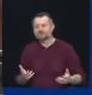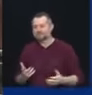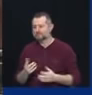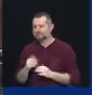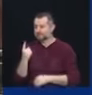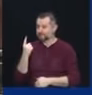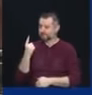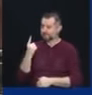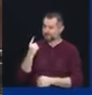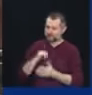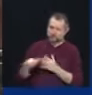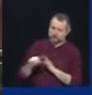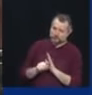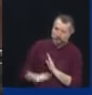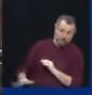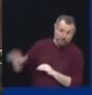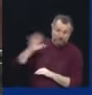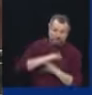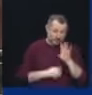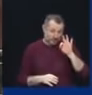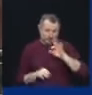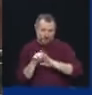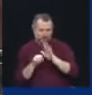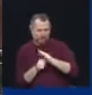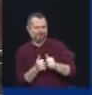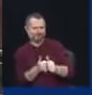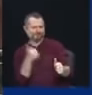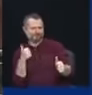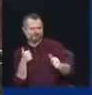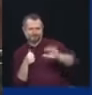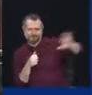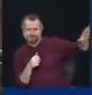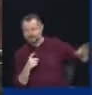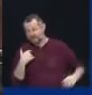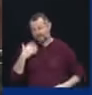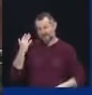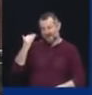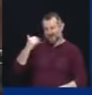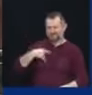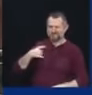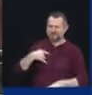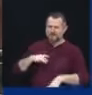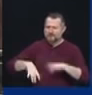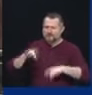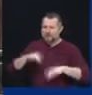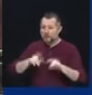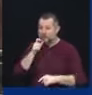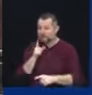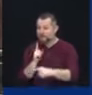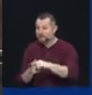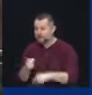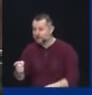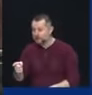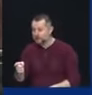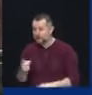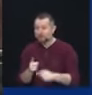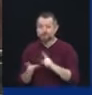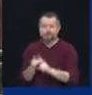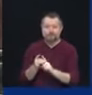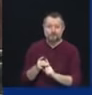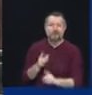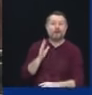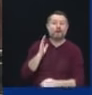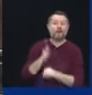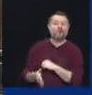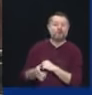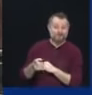States. Why? You want to find those COVID positive cases, because when you find the COVID positive case, then